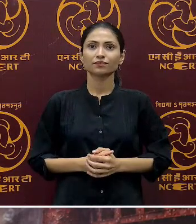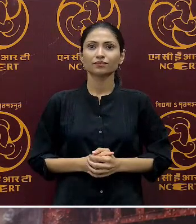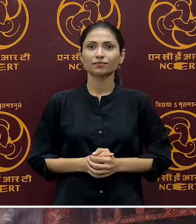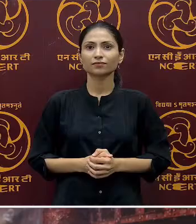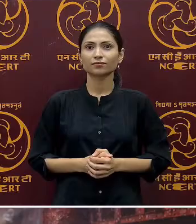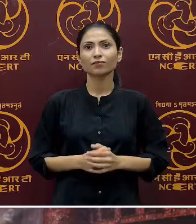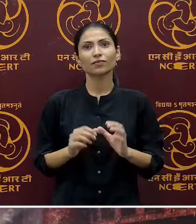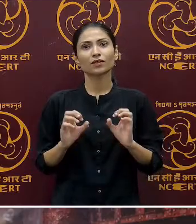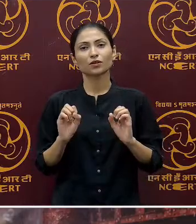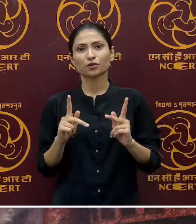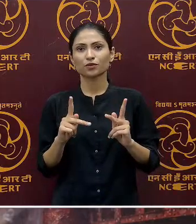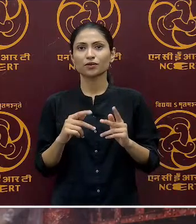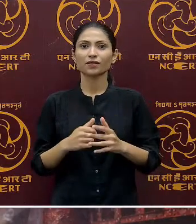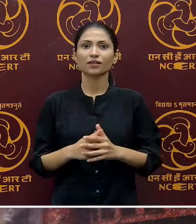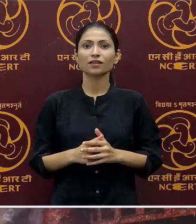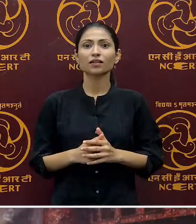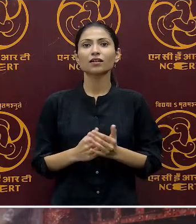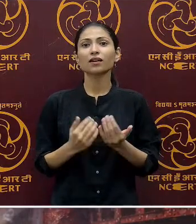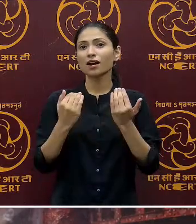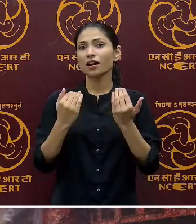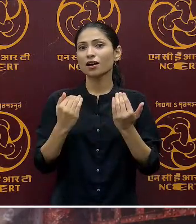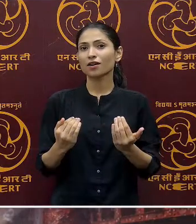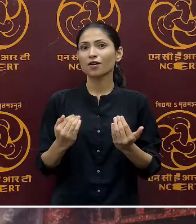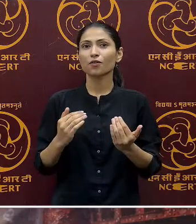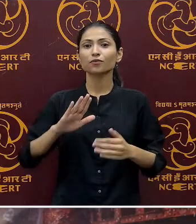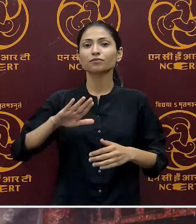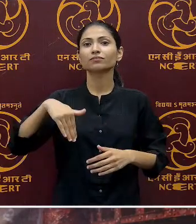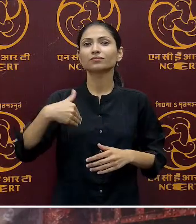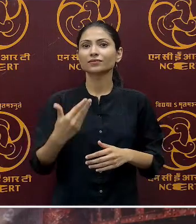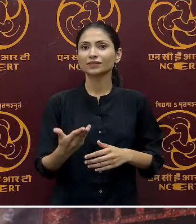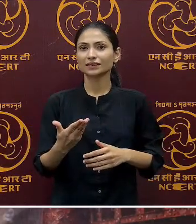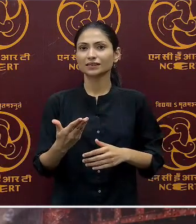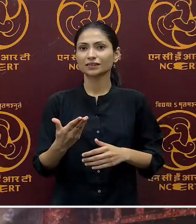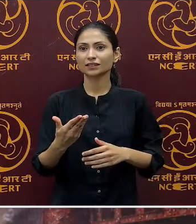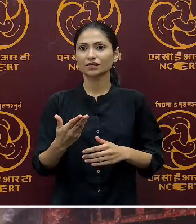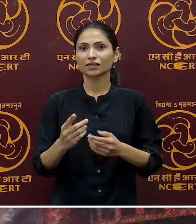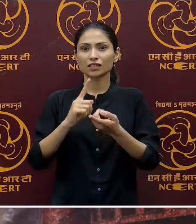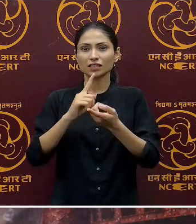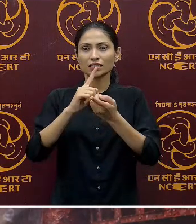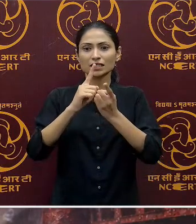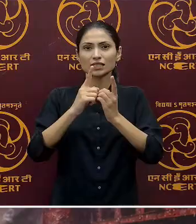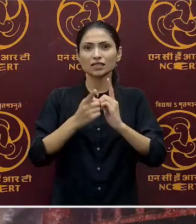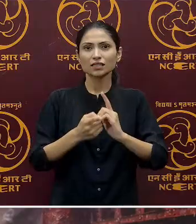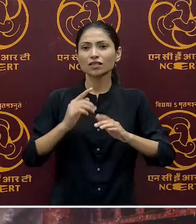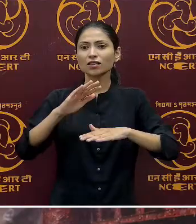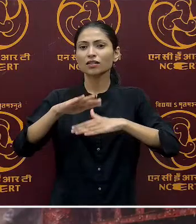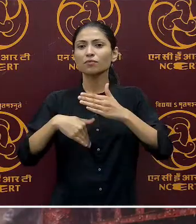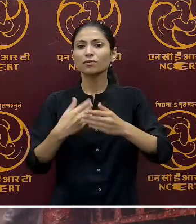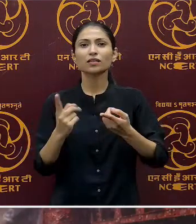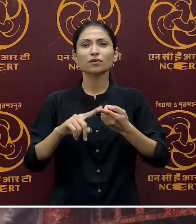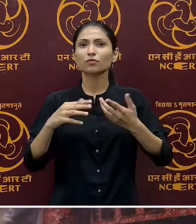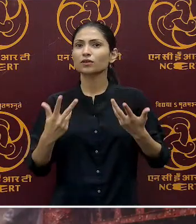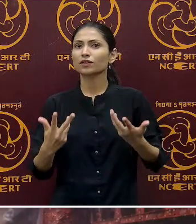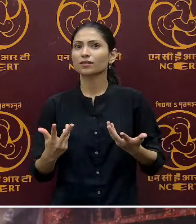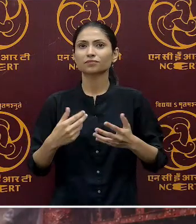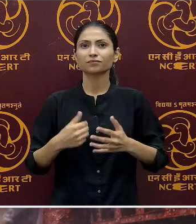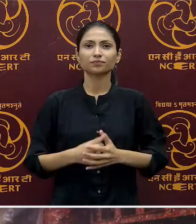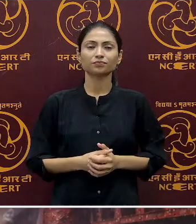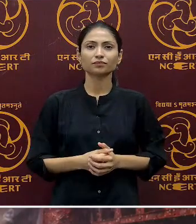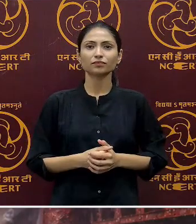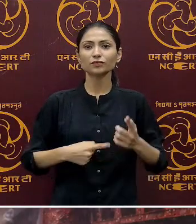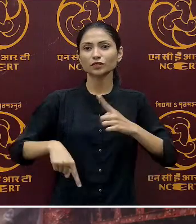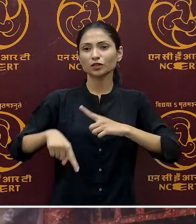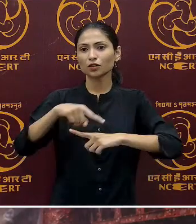Okay, now we will move toward to this effect of simulation next to this self assessment. Now these are the